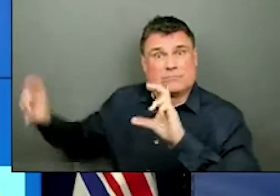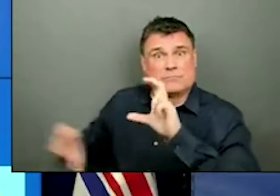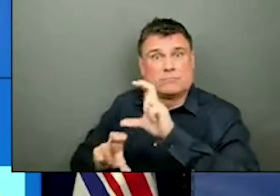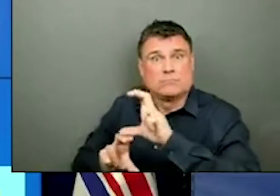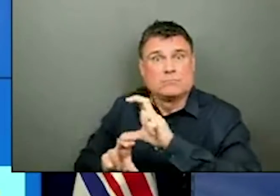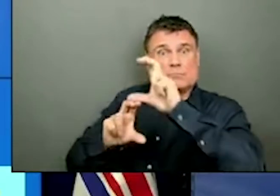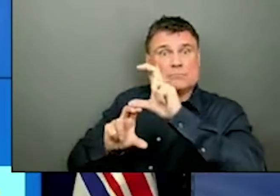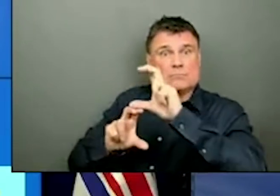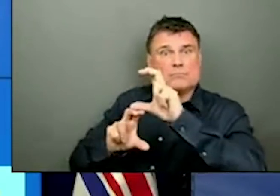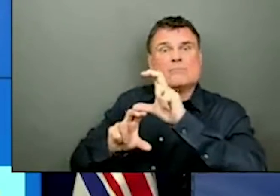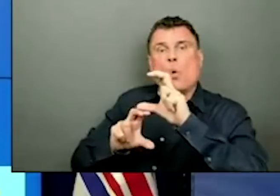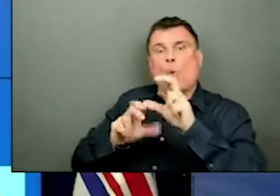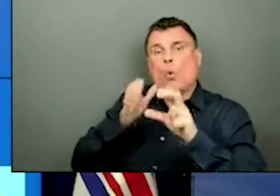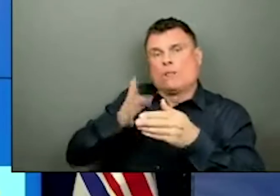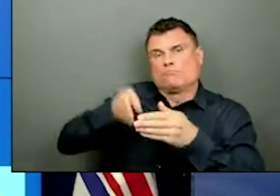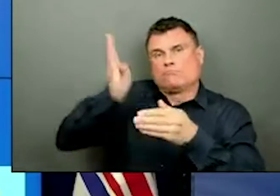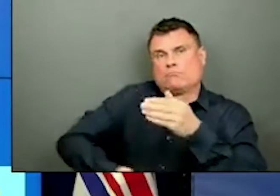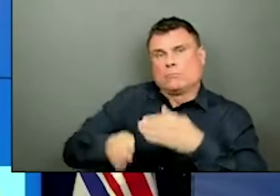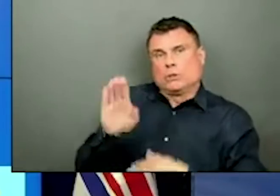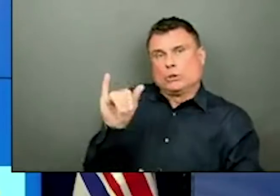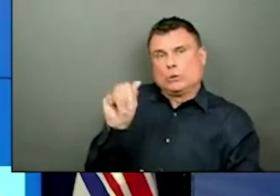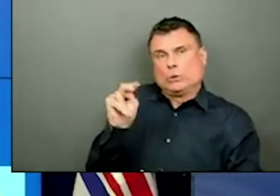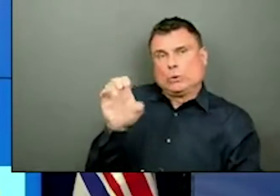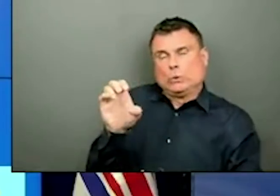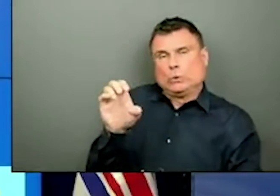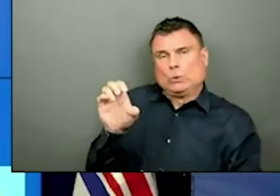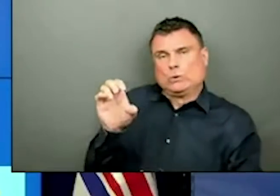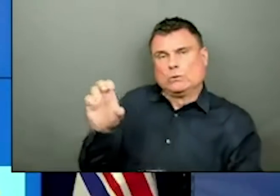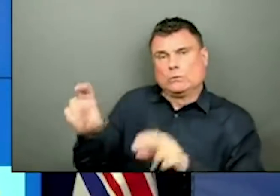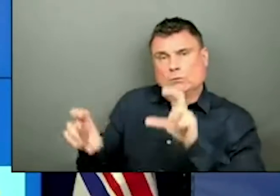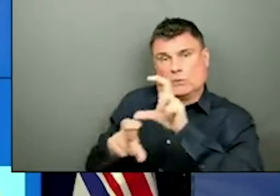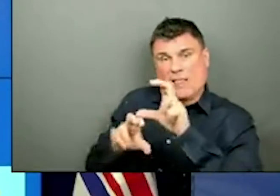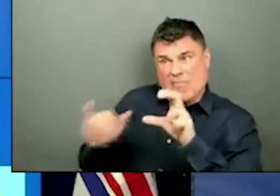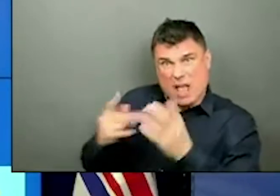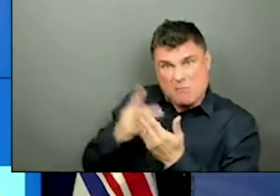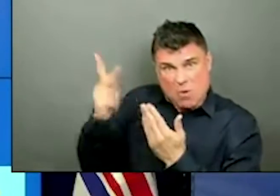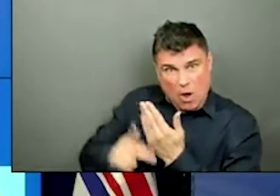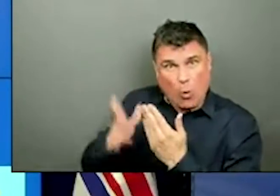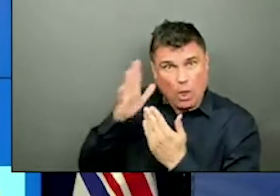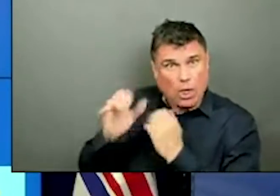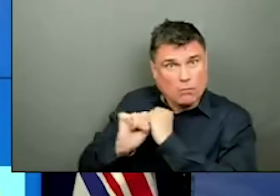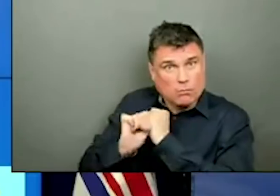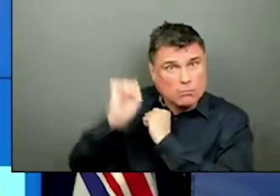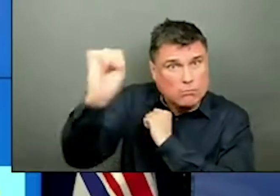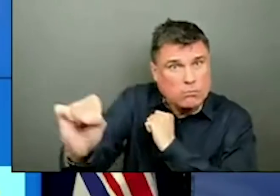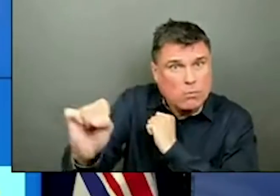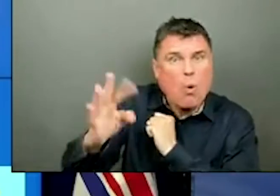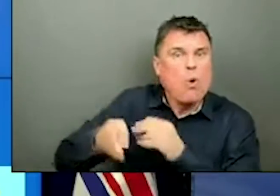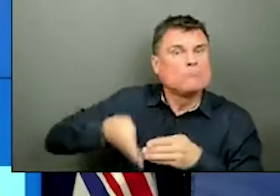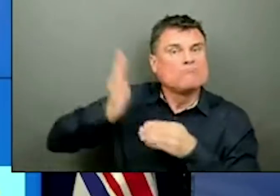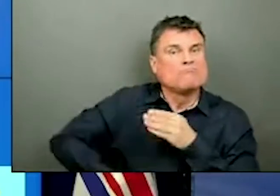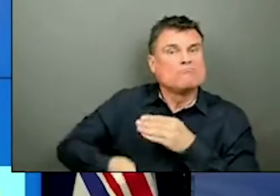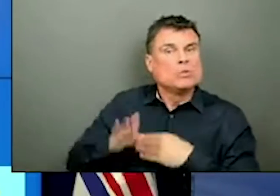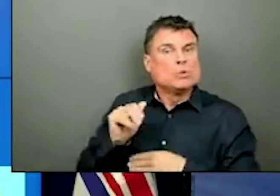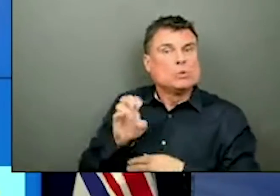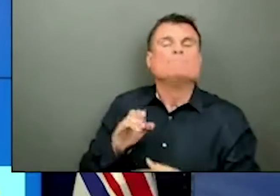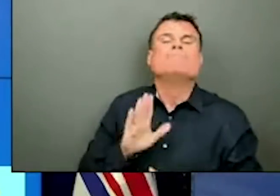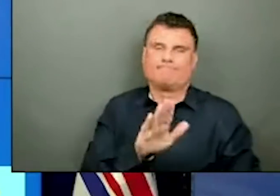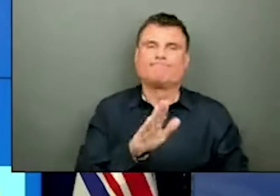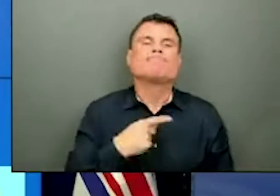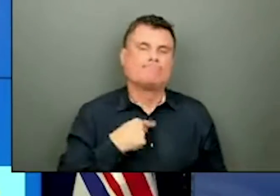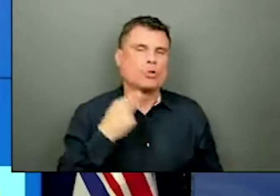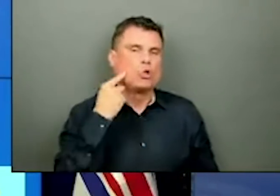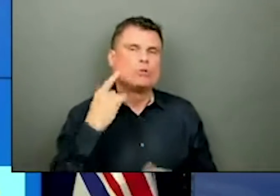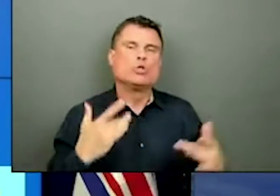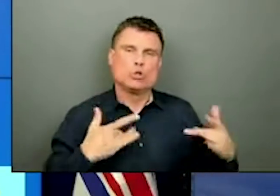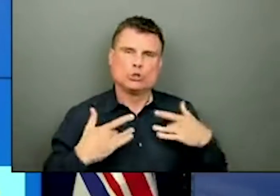Do you have any hope for them on the horizon that it could be extended? Yeah, certainly. I've heard that from the many business